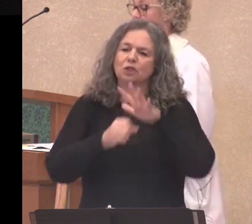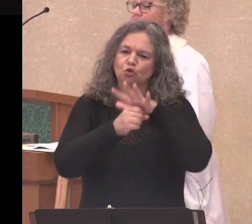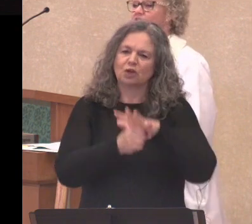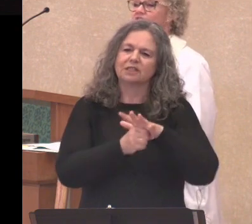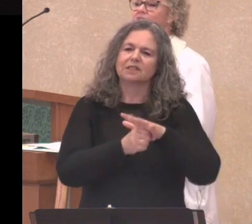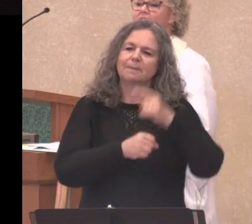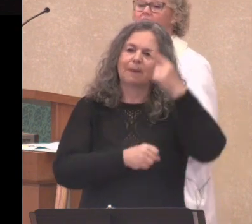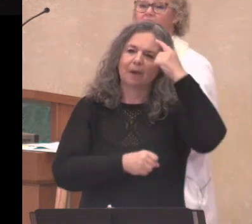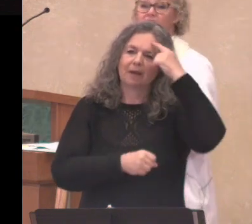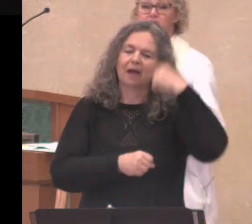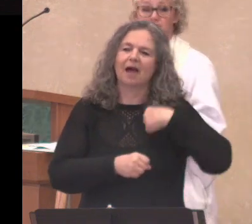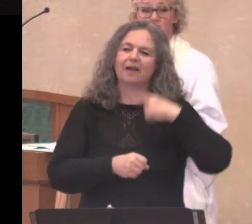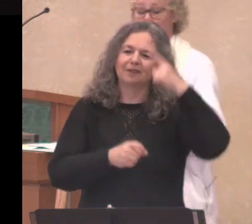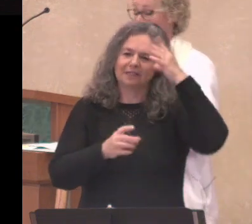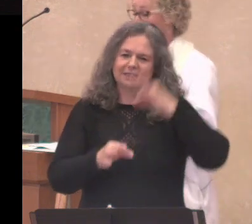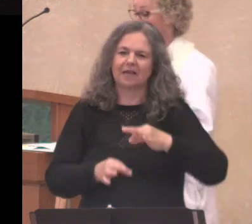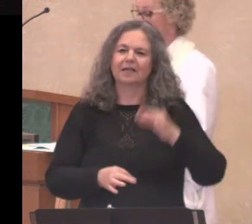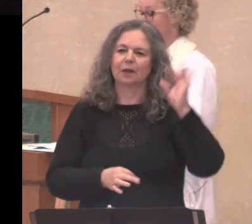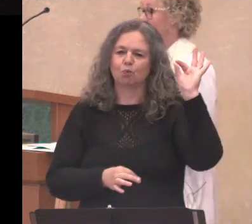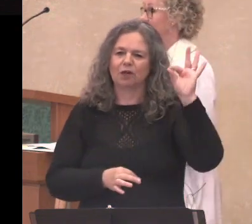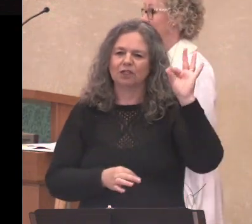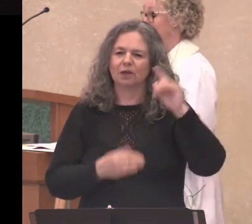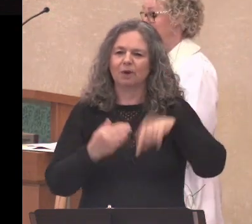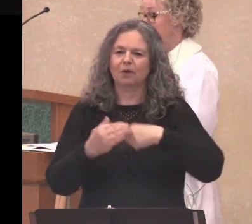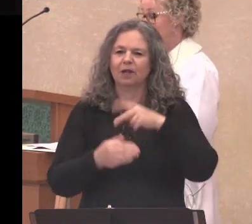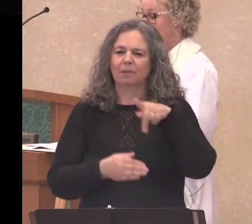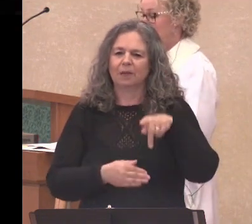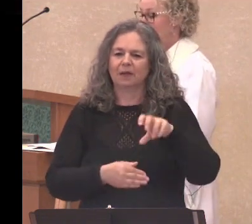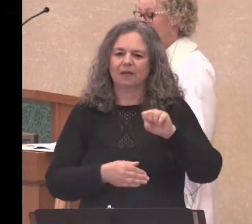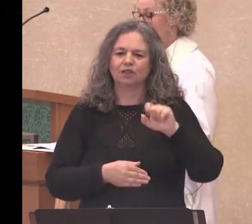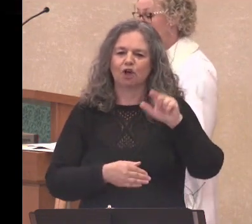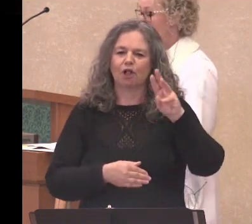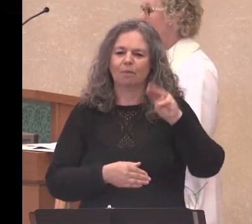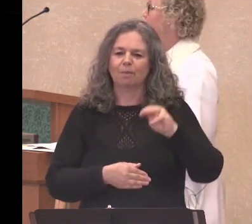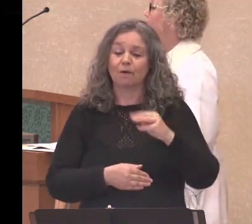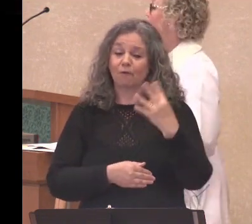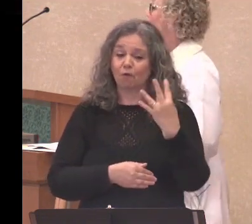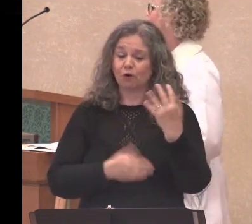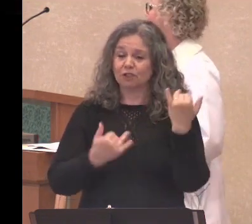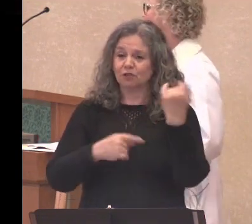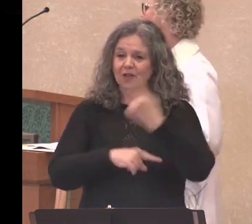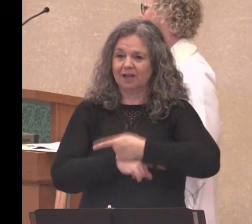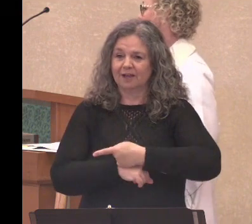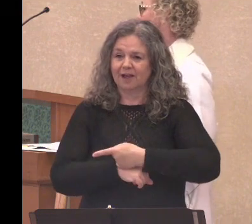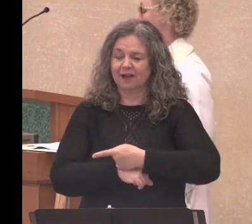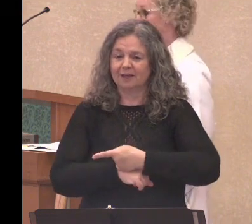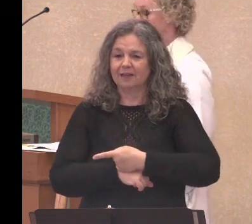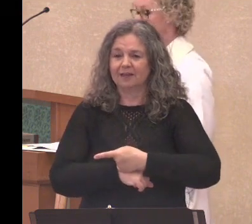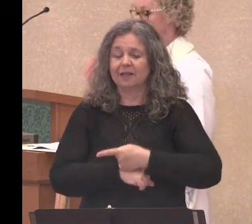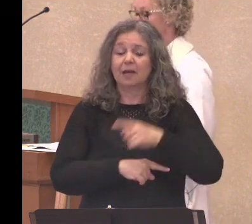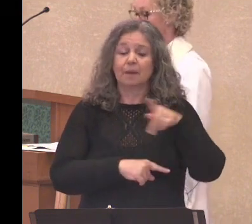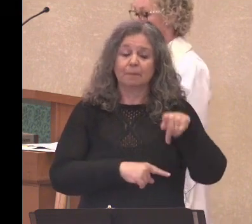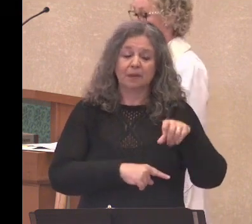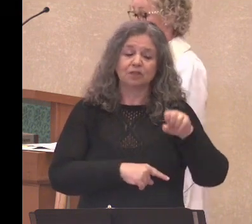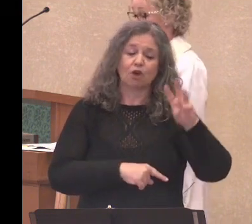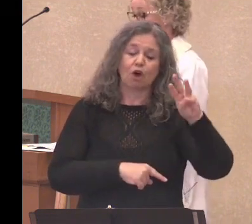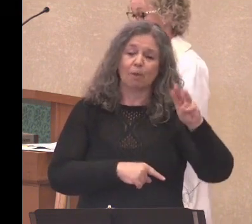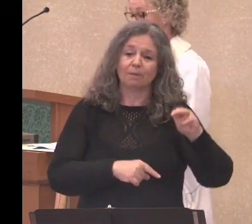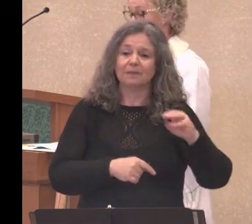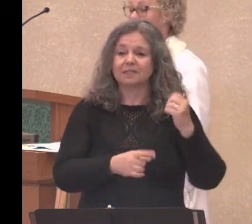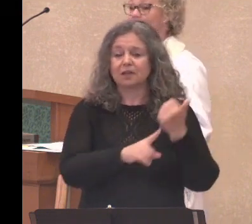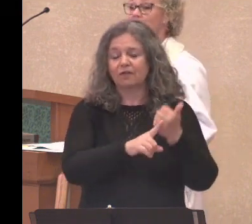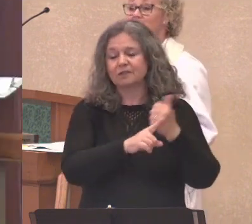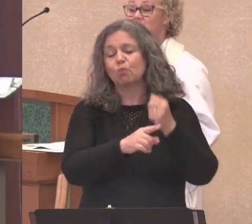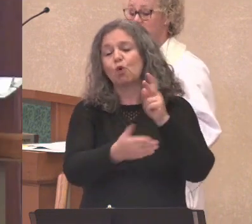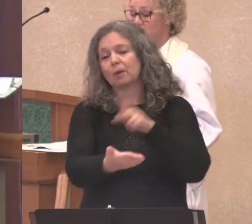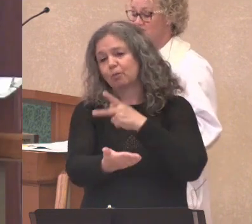to preach on Psalm 4 today. The Psalms are more like poetry than historical